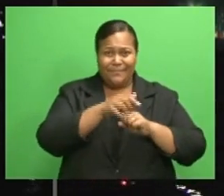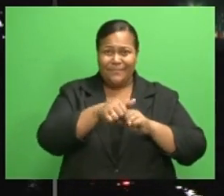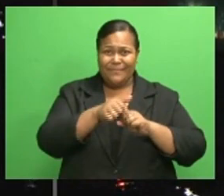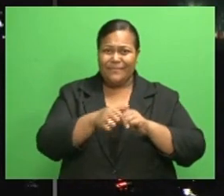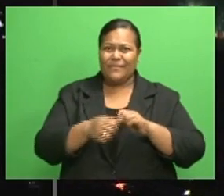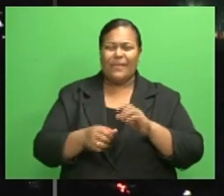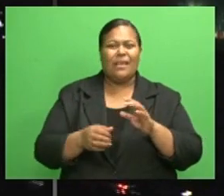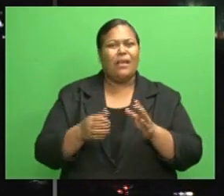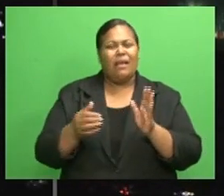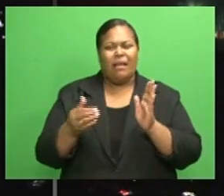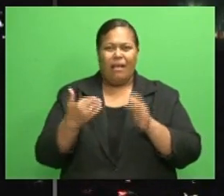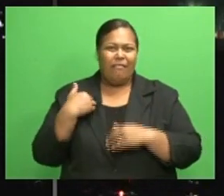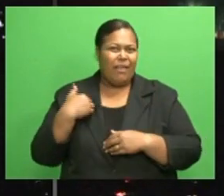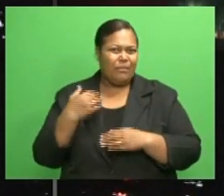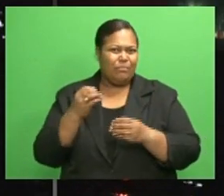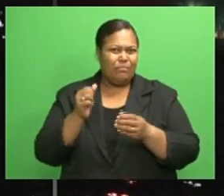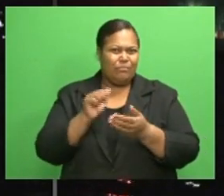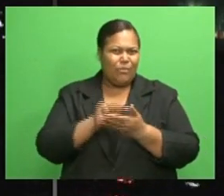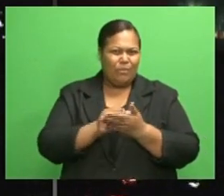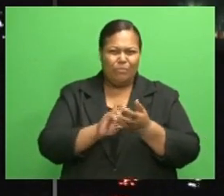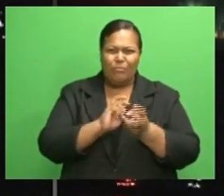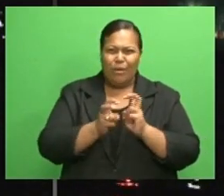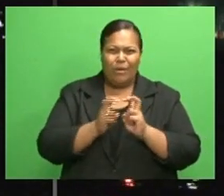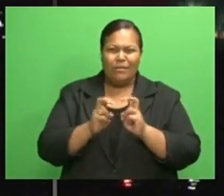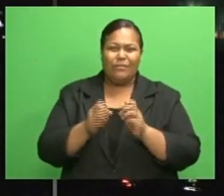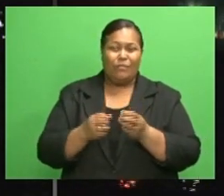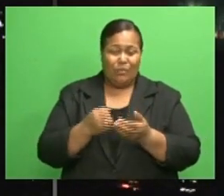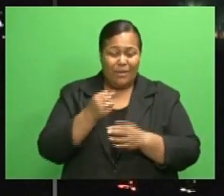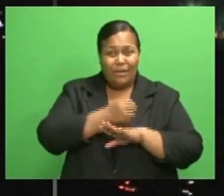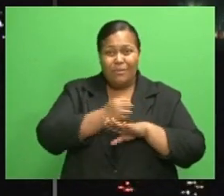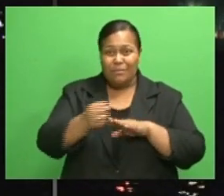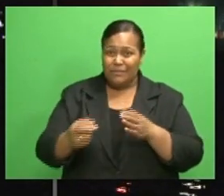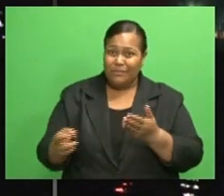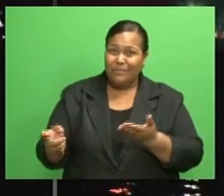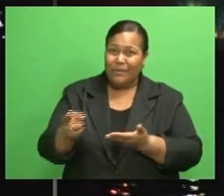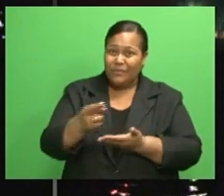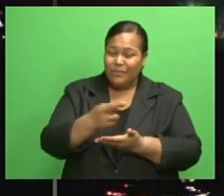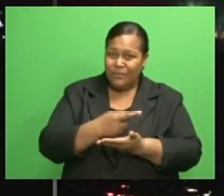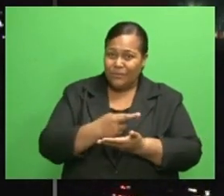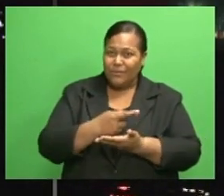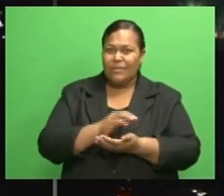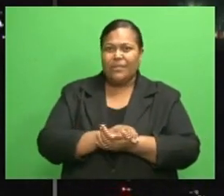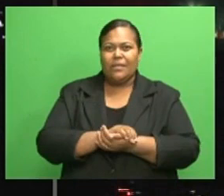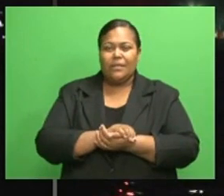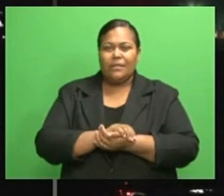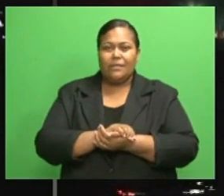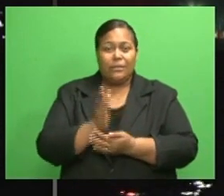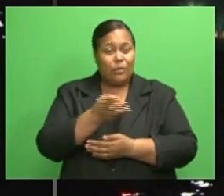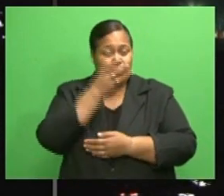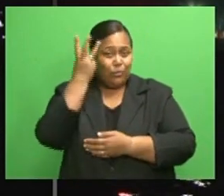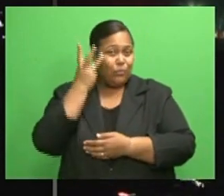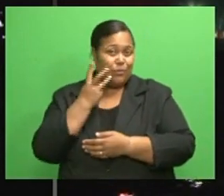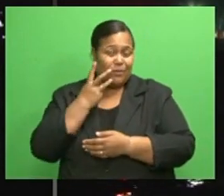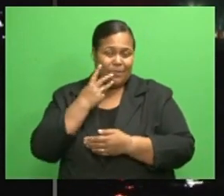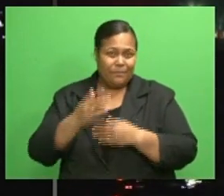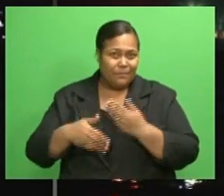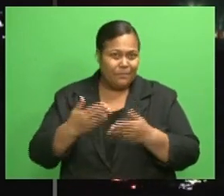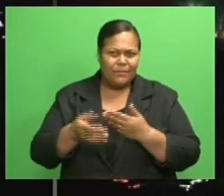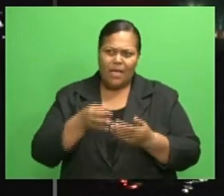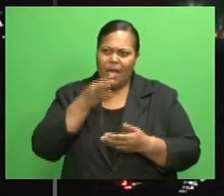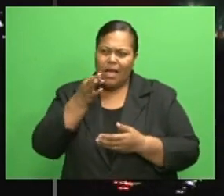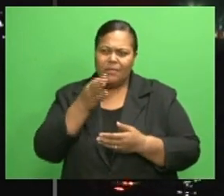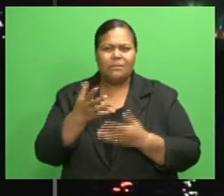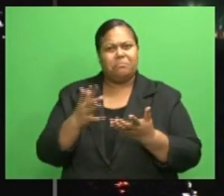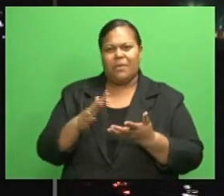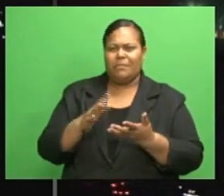government's revenue. During consultations in Lautoka, Conrote indicated that the government may take additional loans to finance